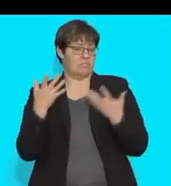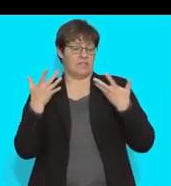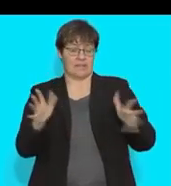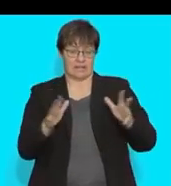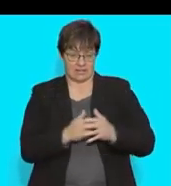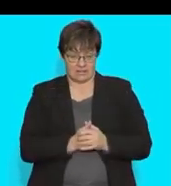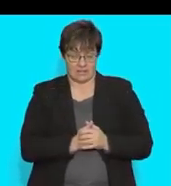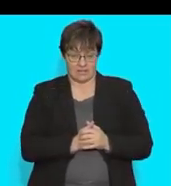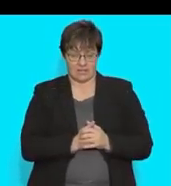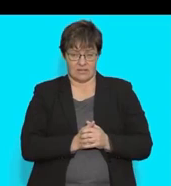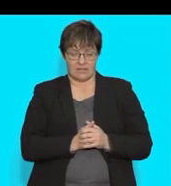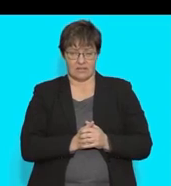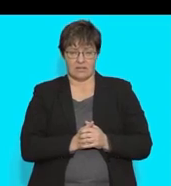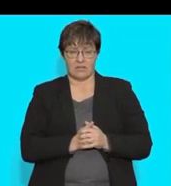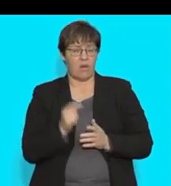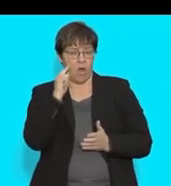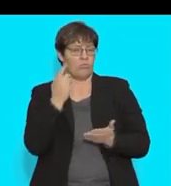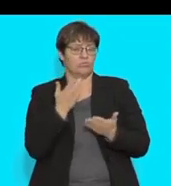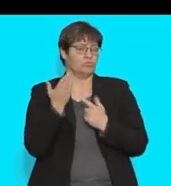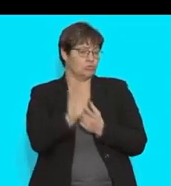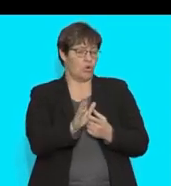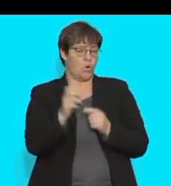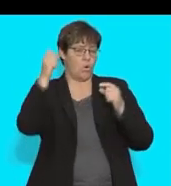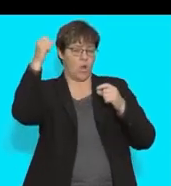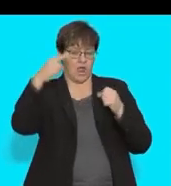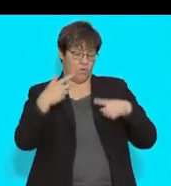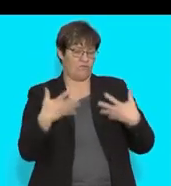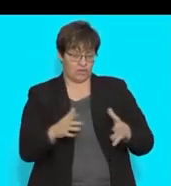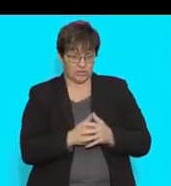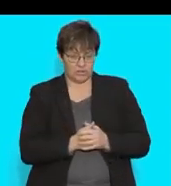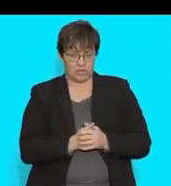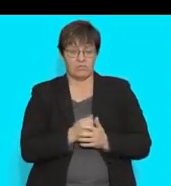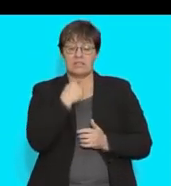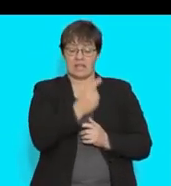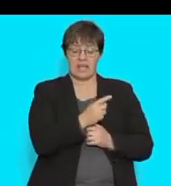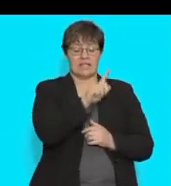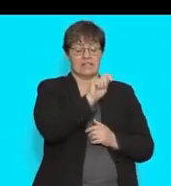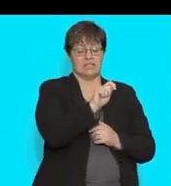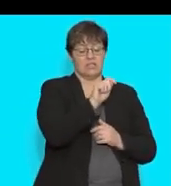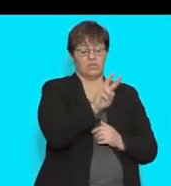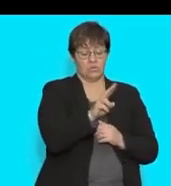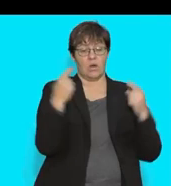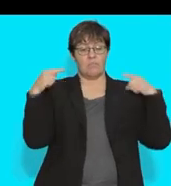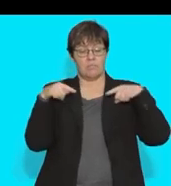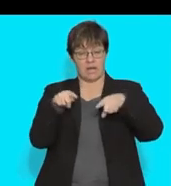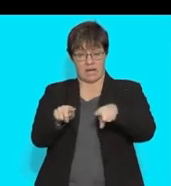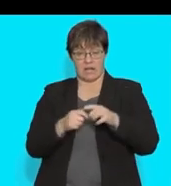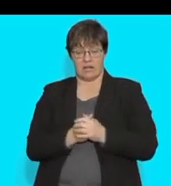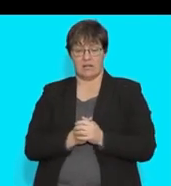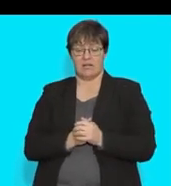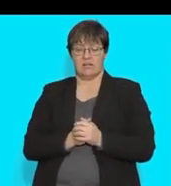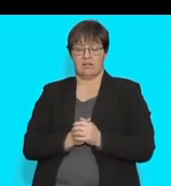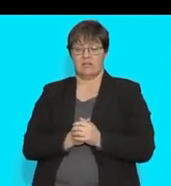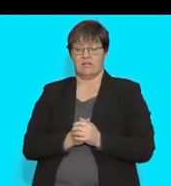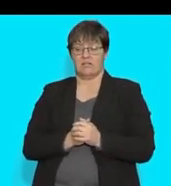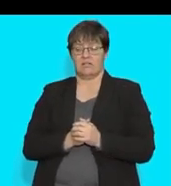be done. So I actually did show you with the arrows, right? So we said TU is parallel